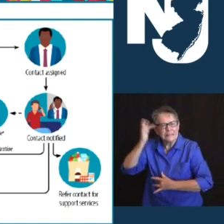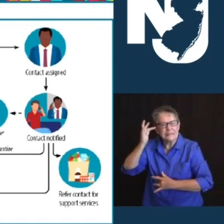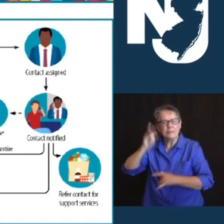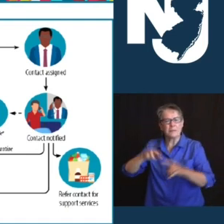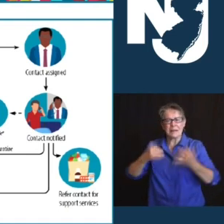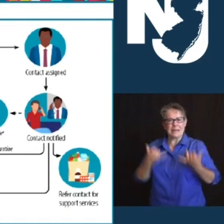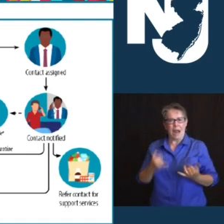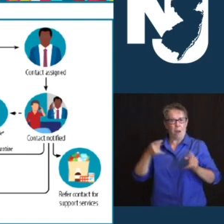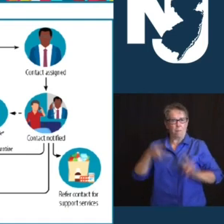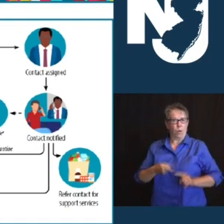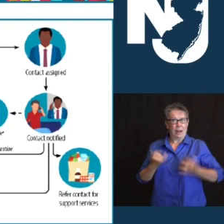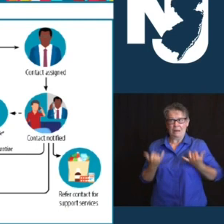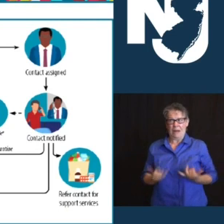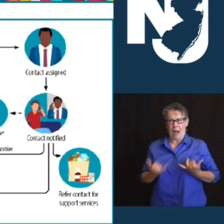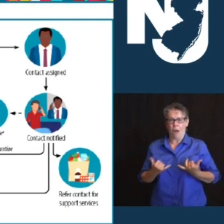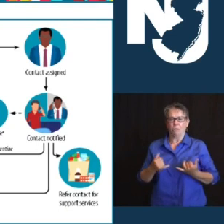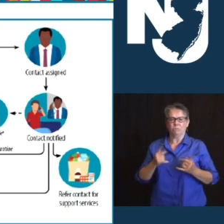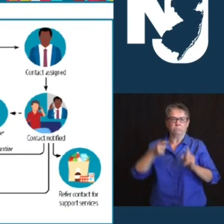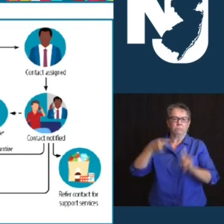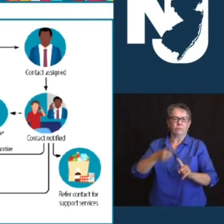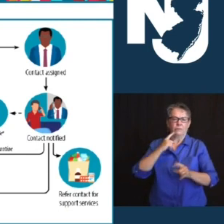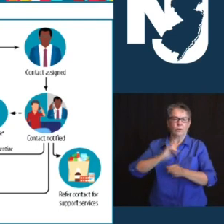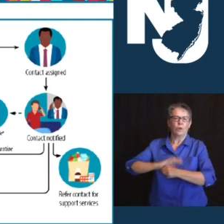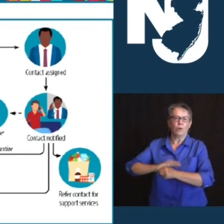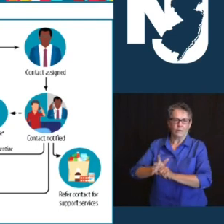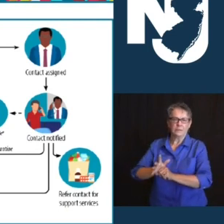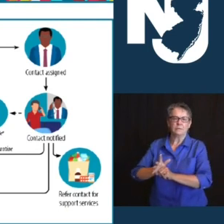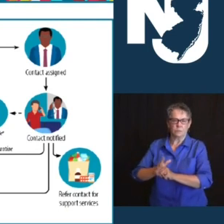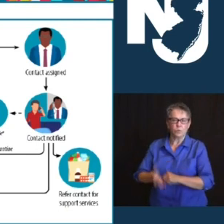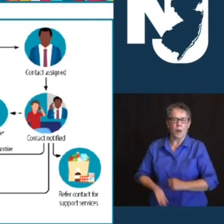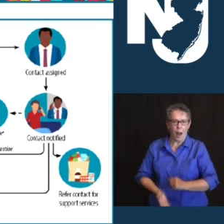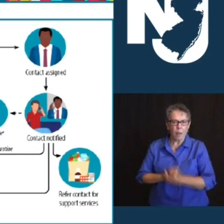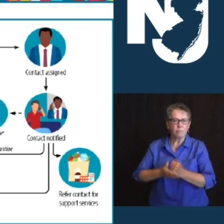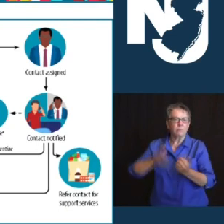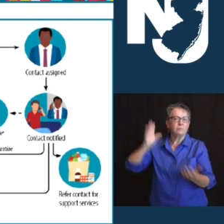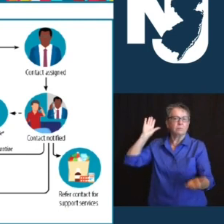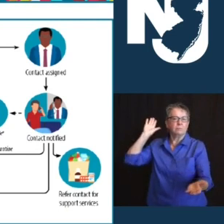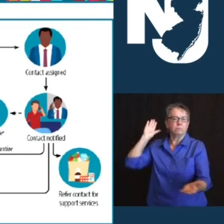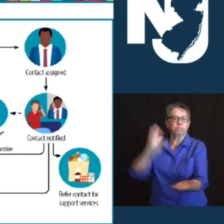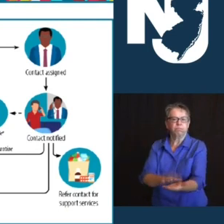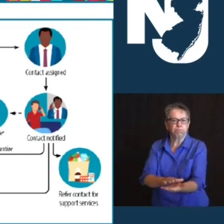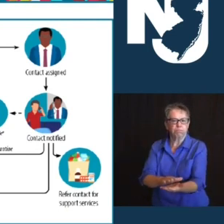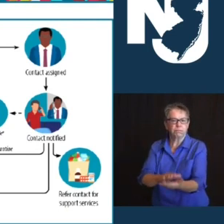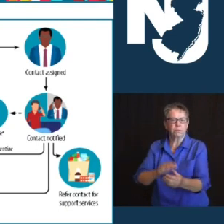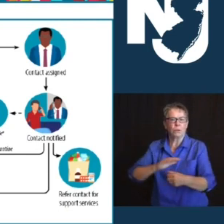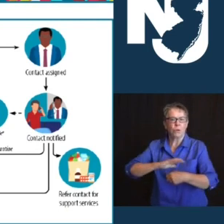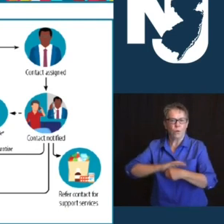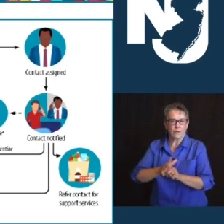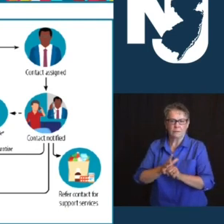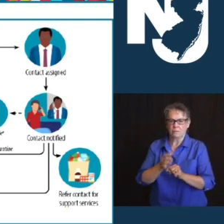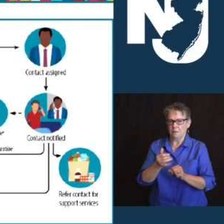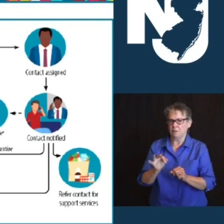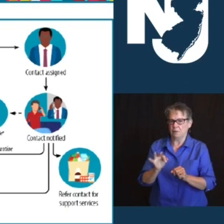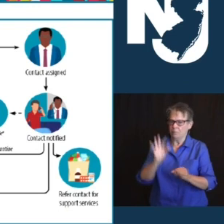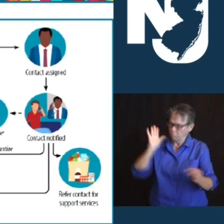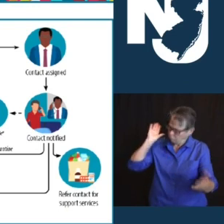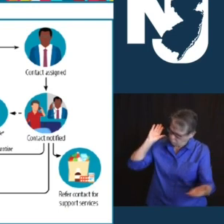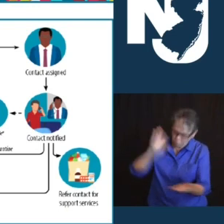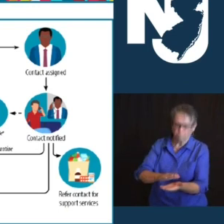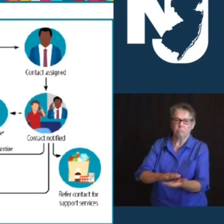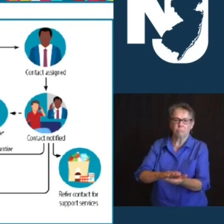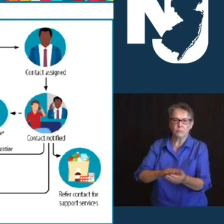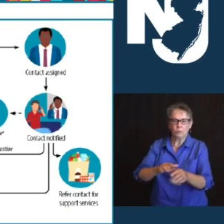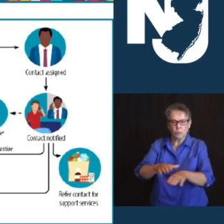state begins to ease its physical distancing guidelines. It is the process by which we will recruit, to begin